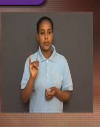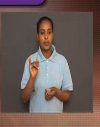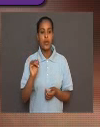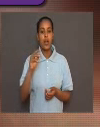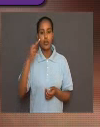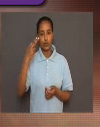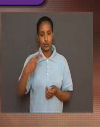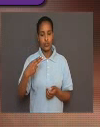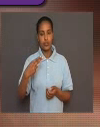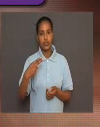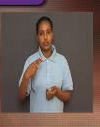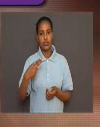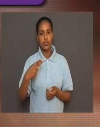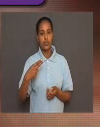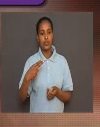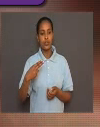hydrogen,